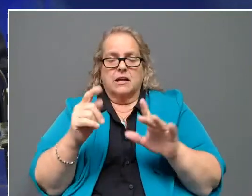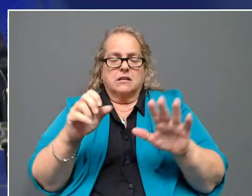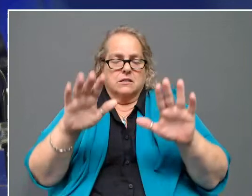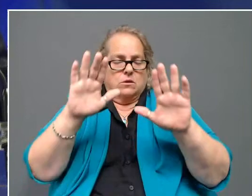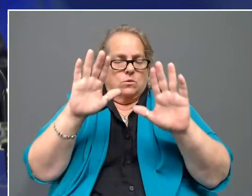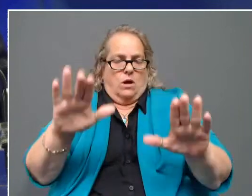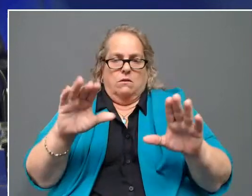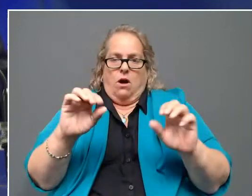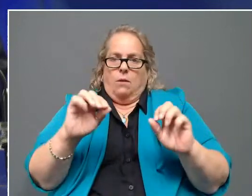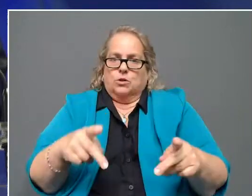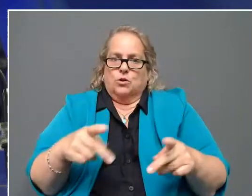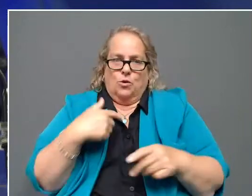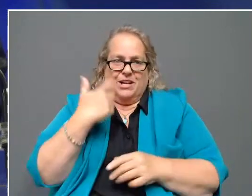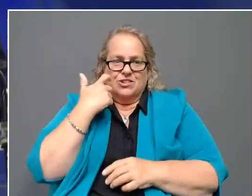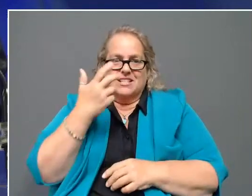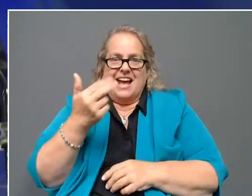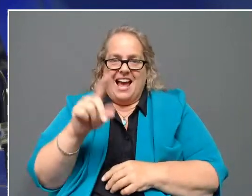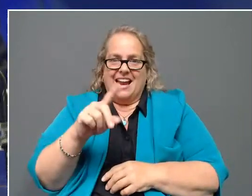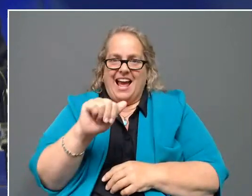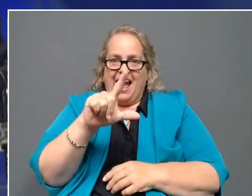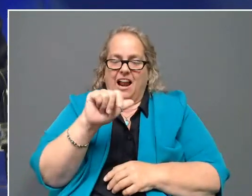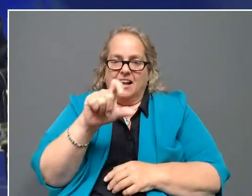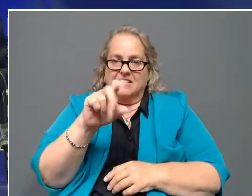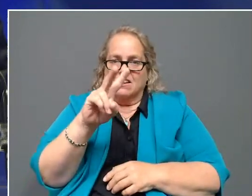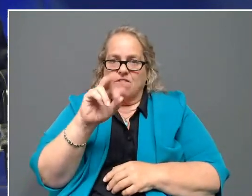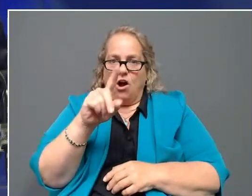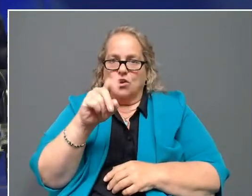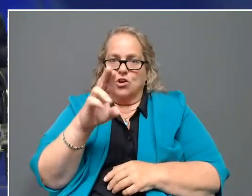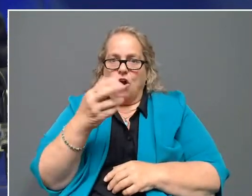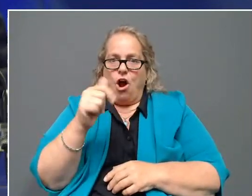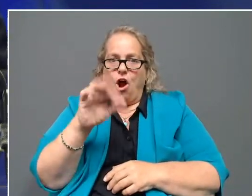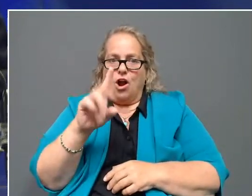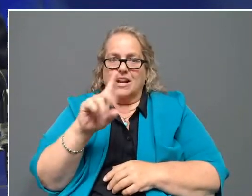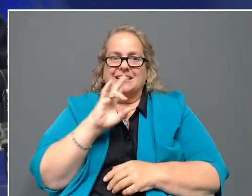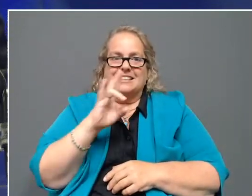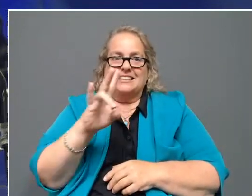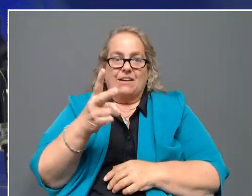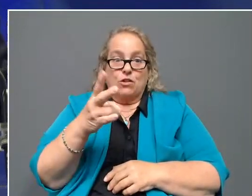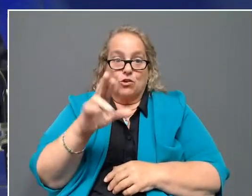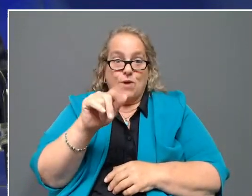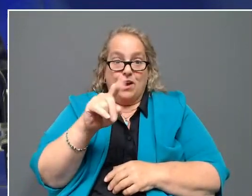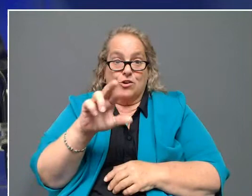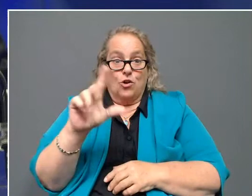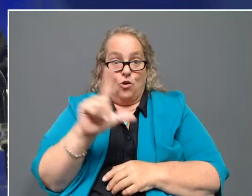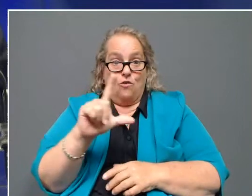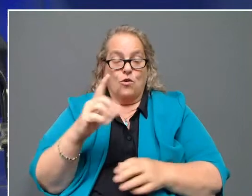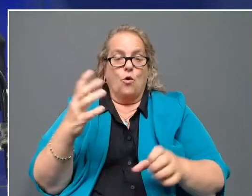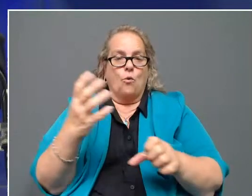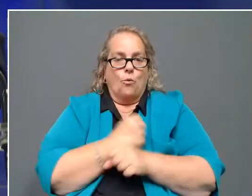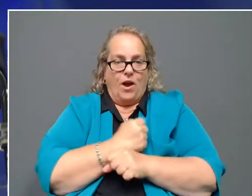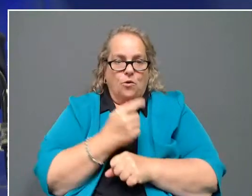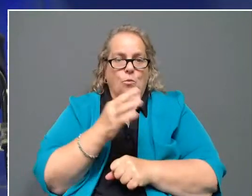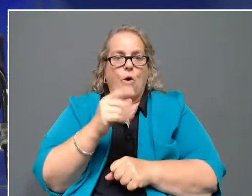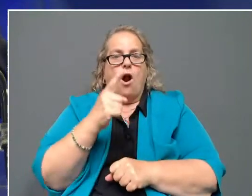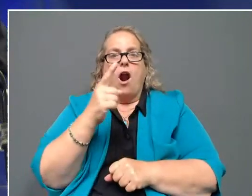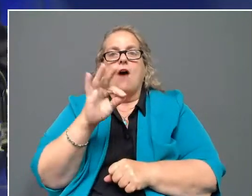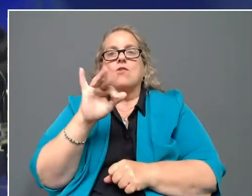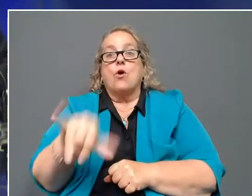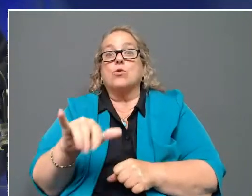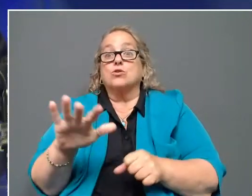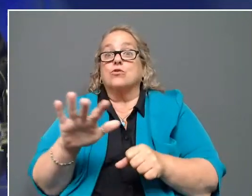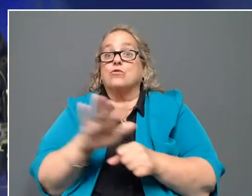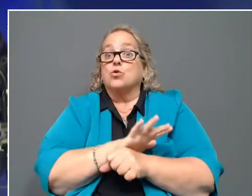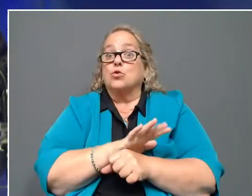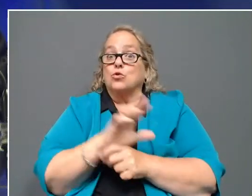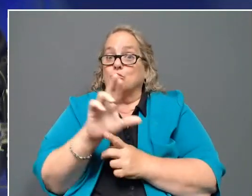had Alex Vonderhaar, a 7th grader in Louisville, win one of those full rides. And when Alex